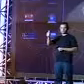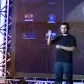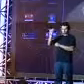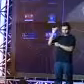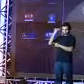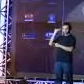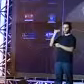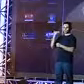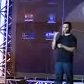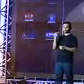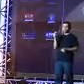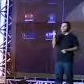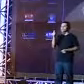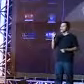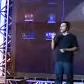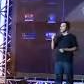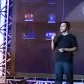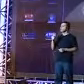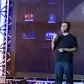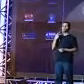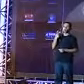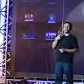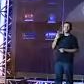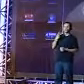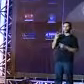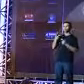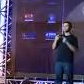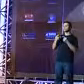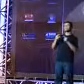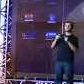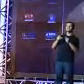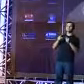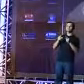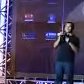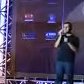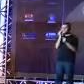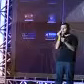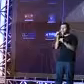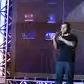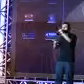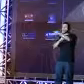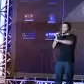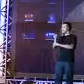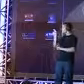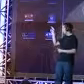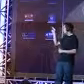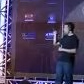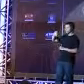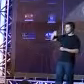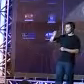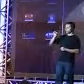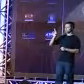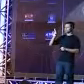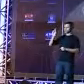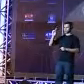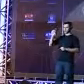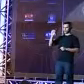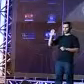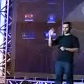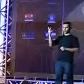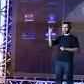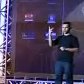touch the power of the Murdoch Empire. But at the moment in Britain,